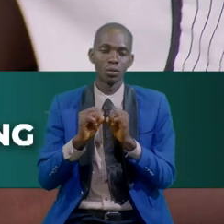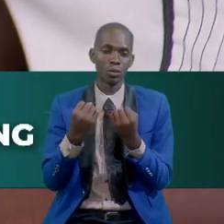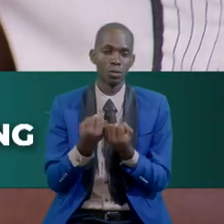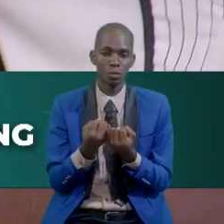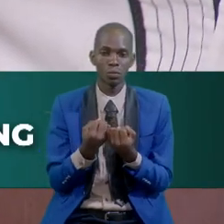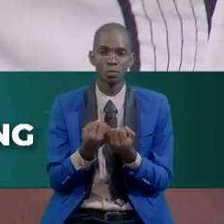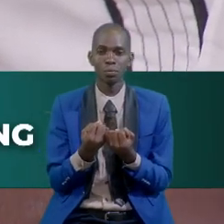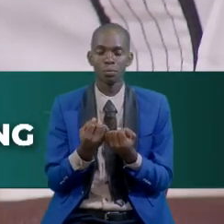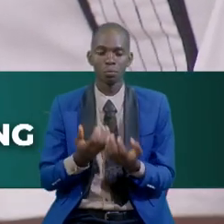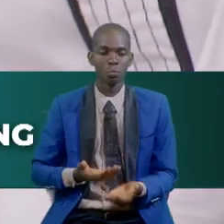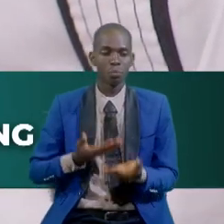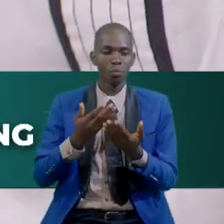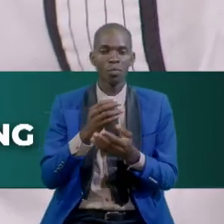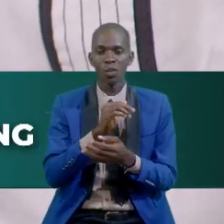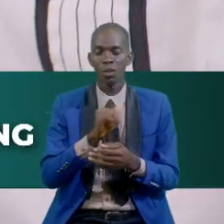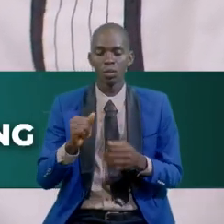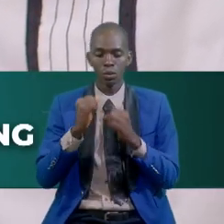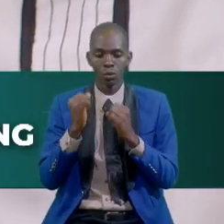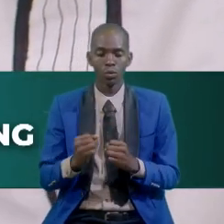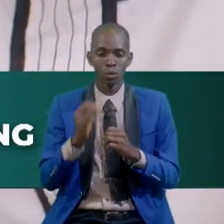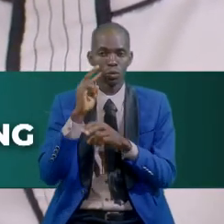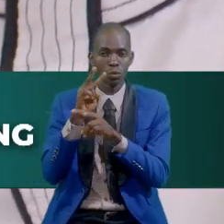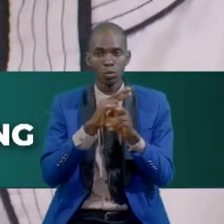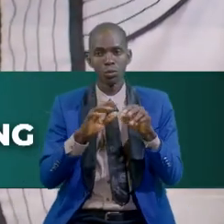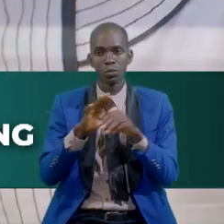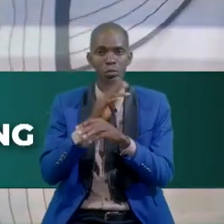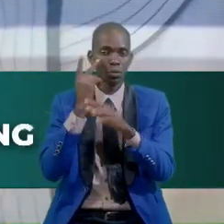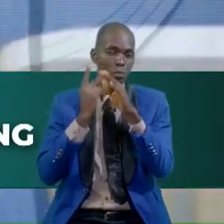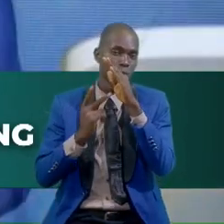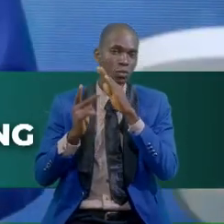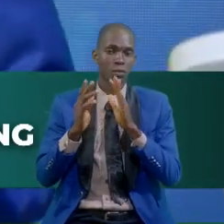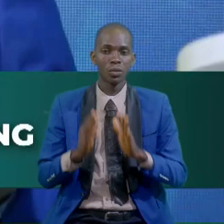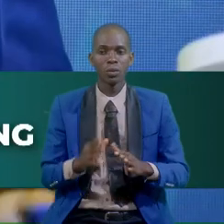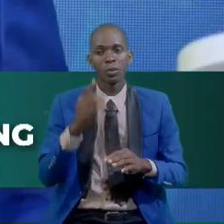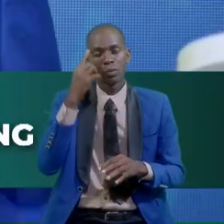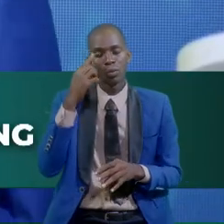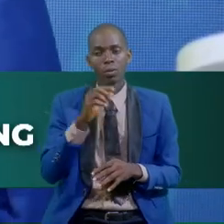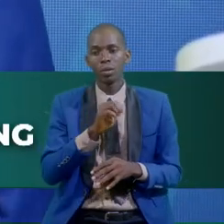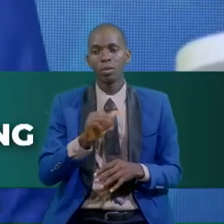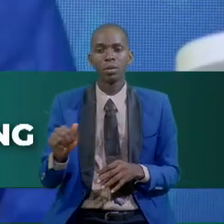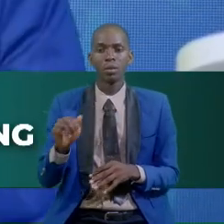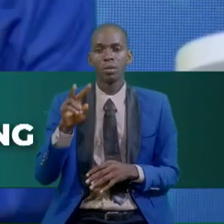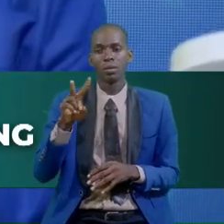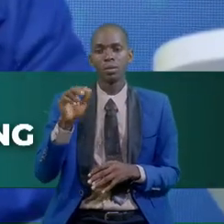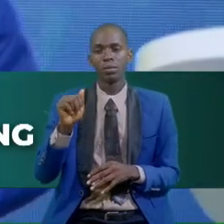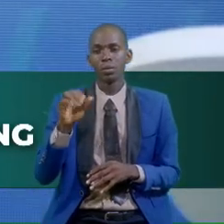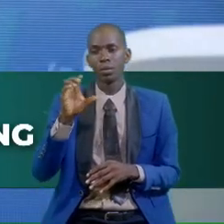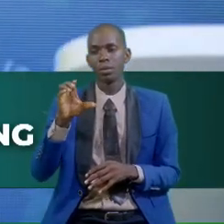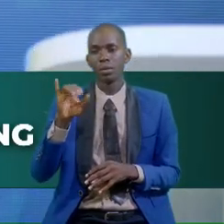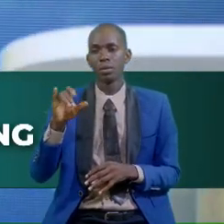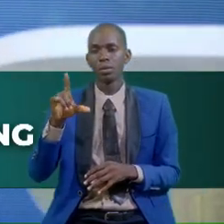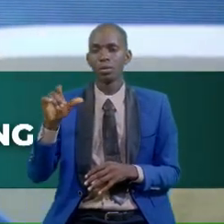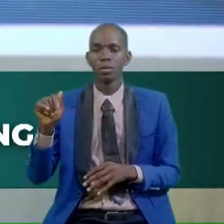valiant prophet for a vacillating populace. Look at